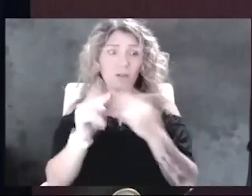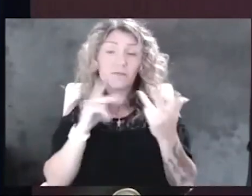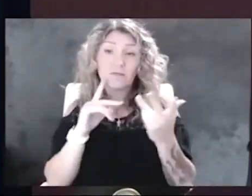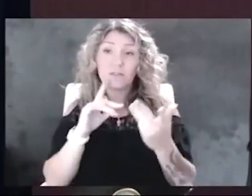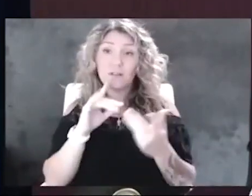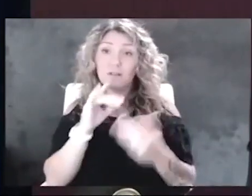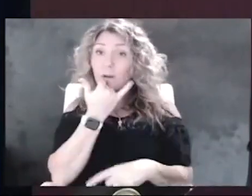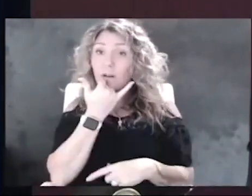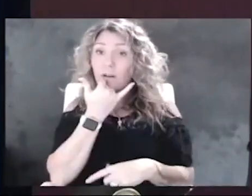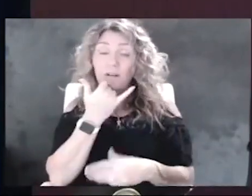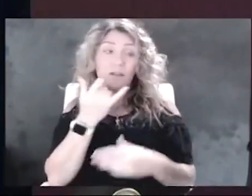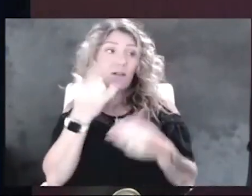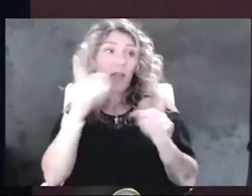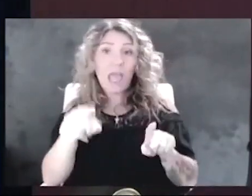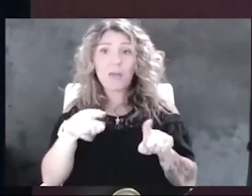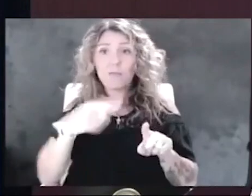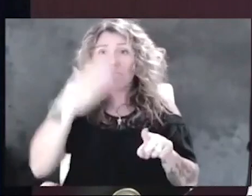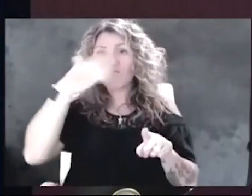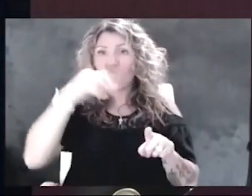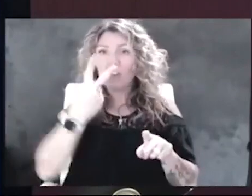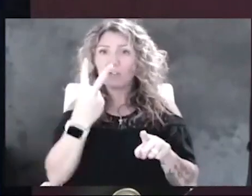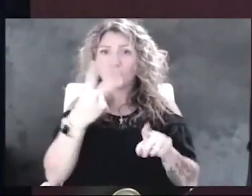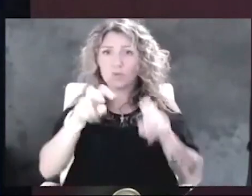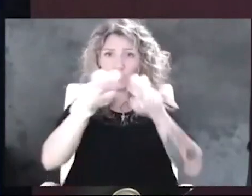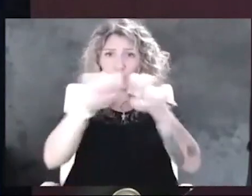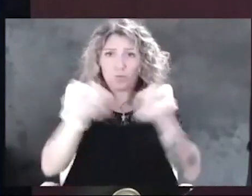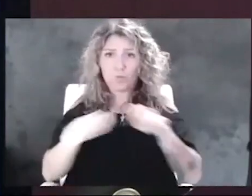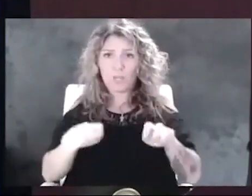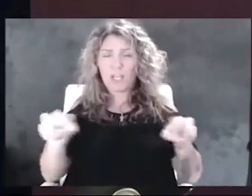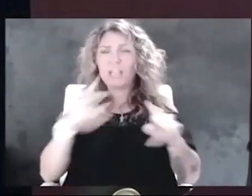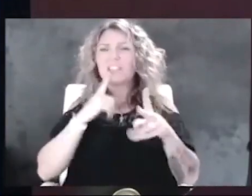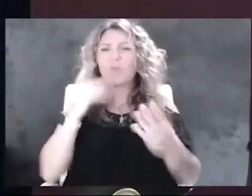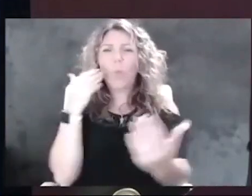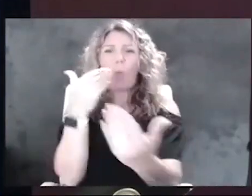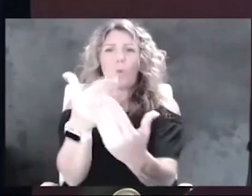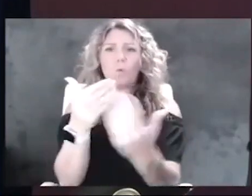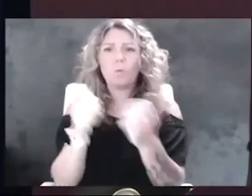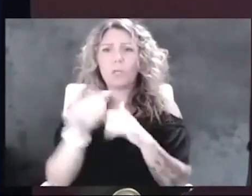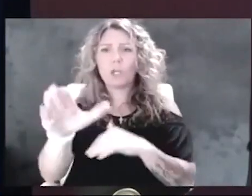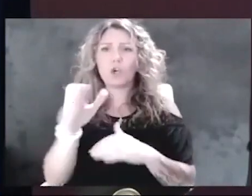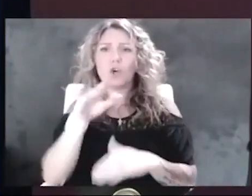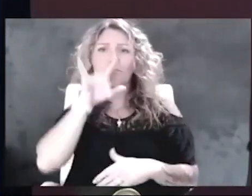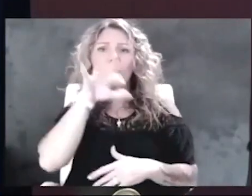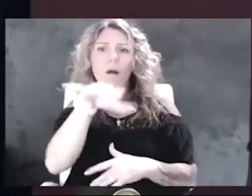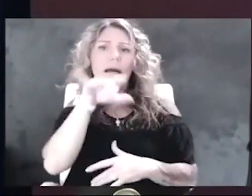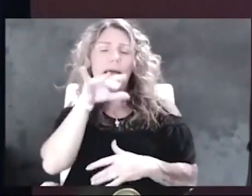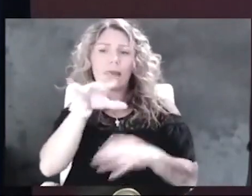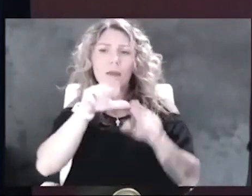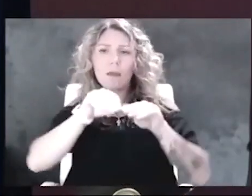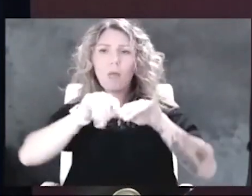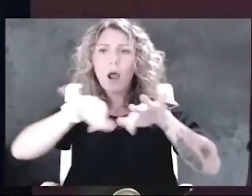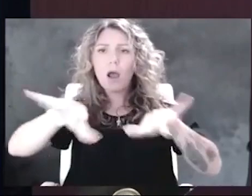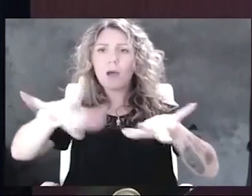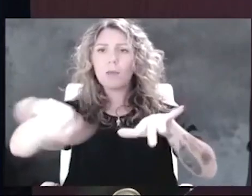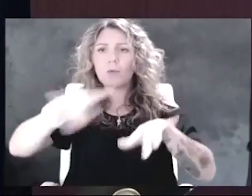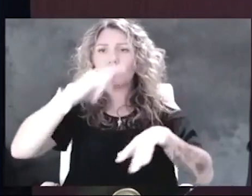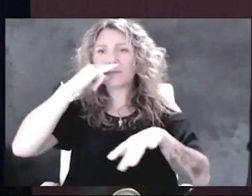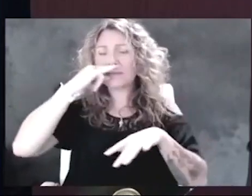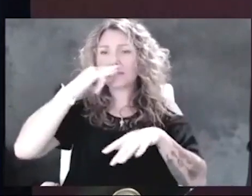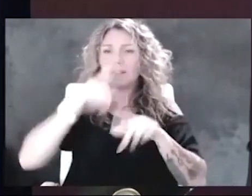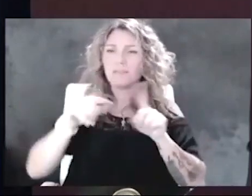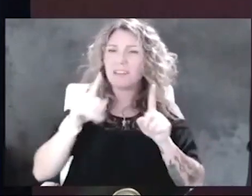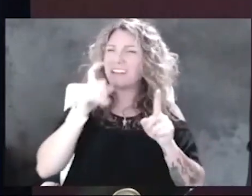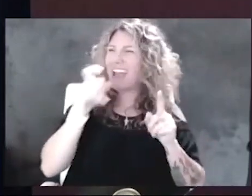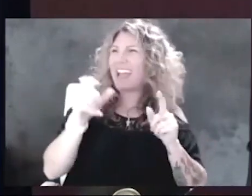rows because, again, that's going to be the higher concentration of that teacher's breath cloud getting out to those kids. So I don't think we need to do N95 masks